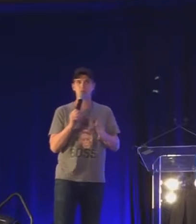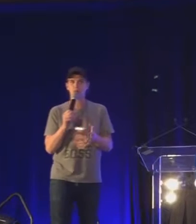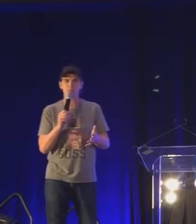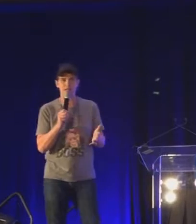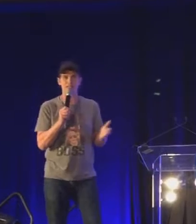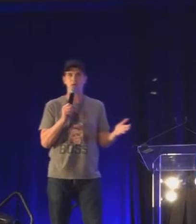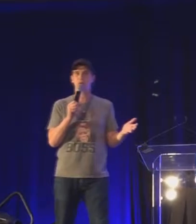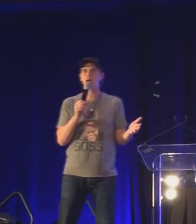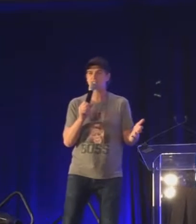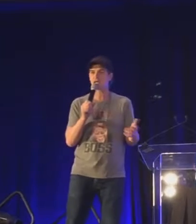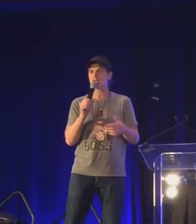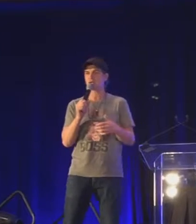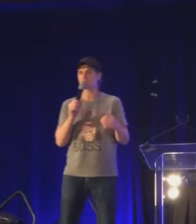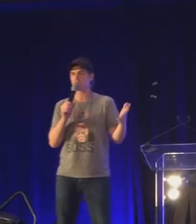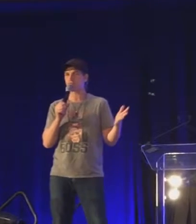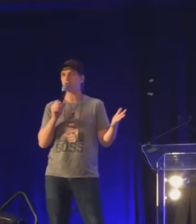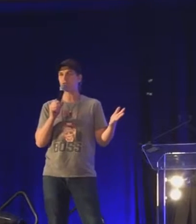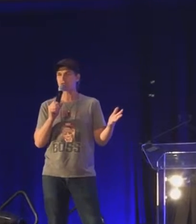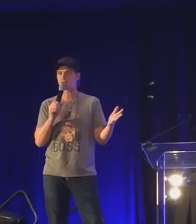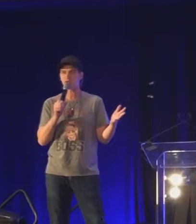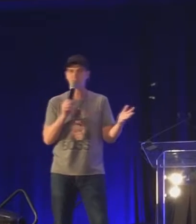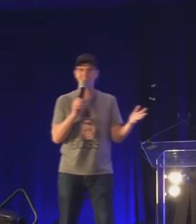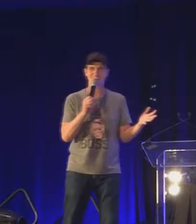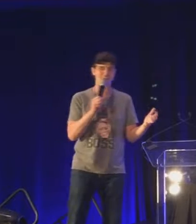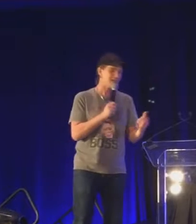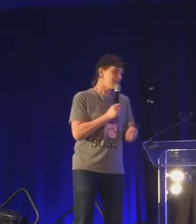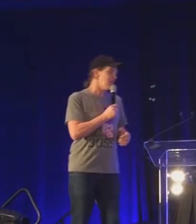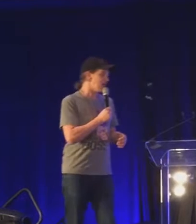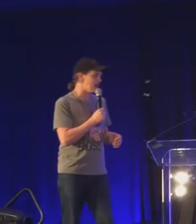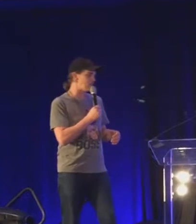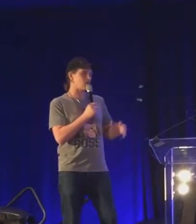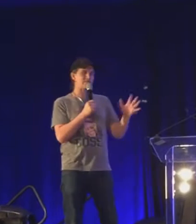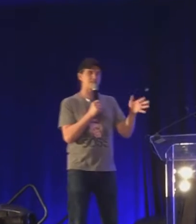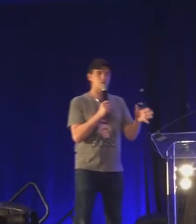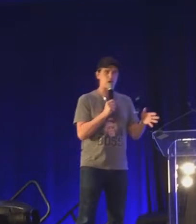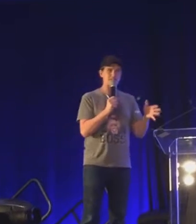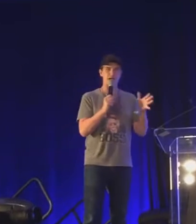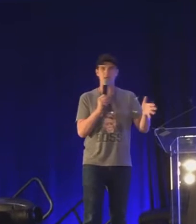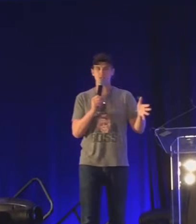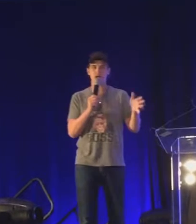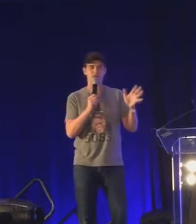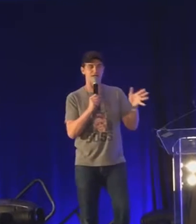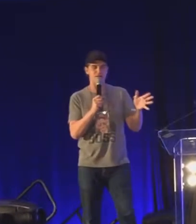and Kevin would pay me like $10 and like free food at the convenience store, where we'd sit and